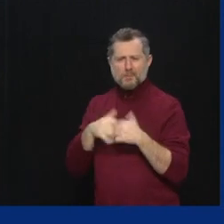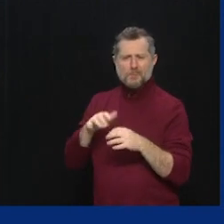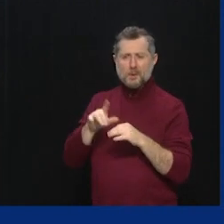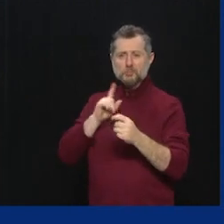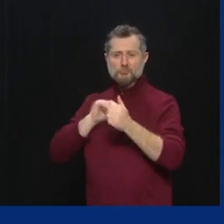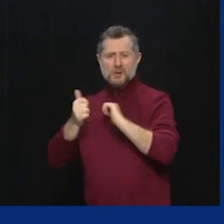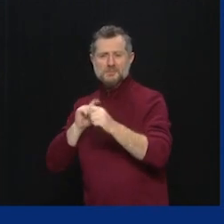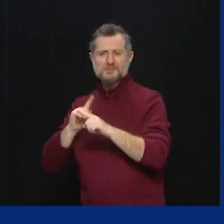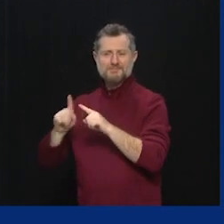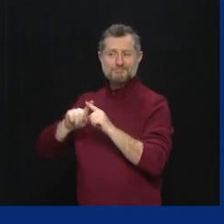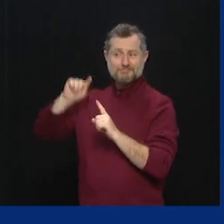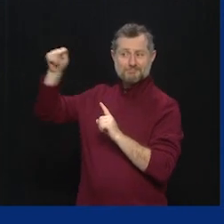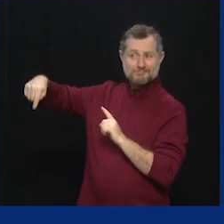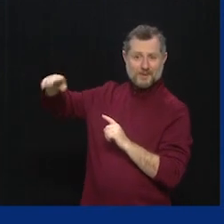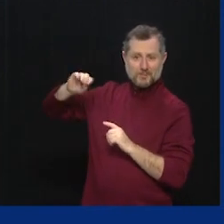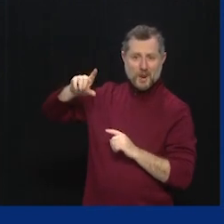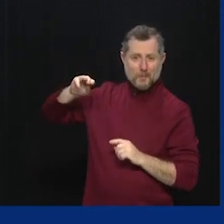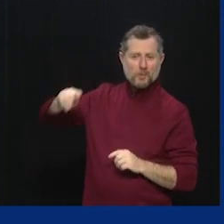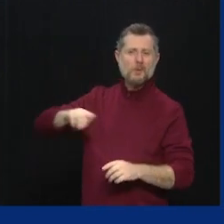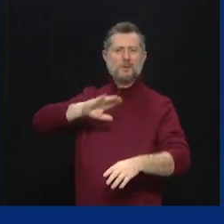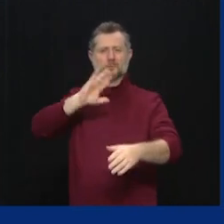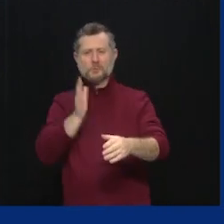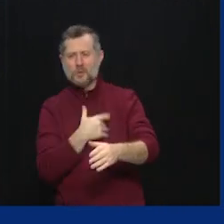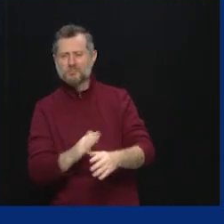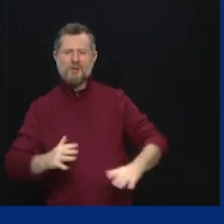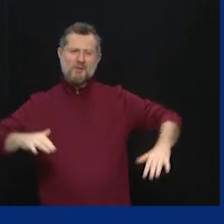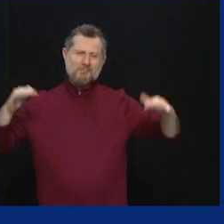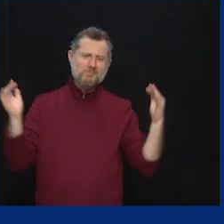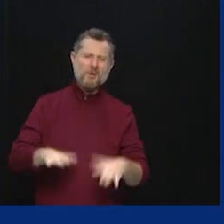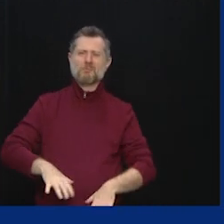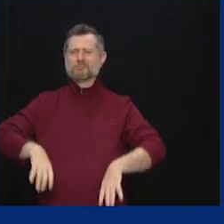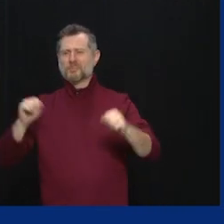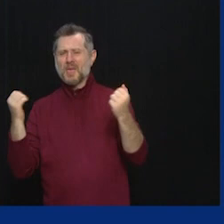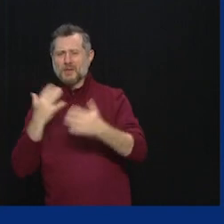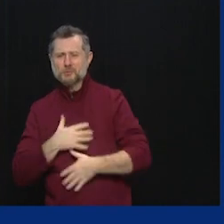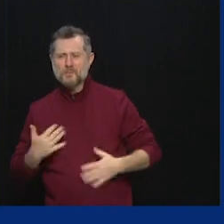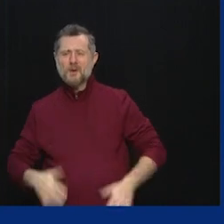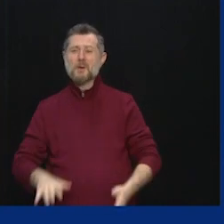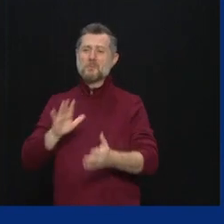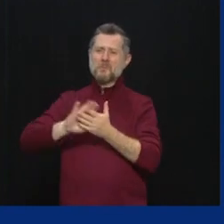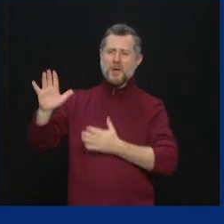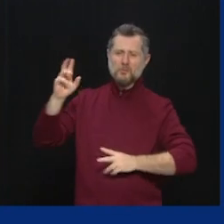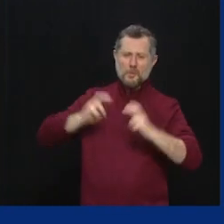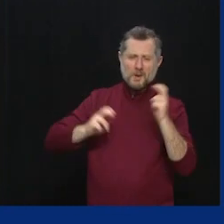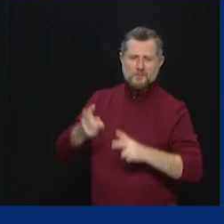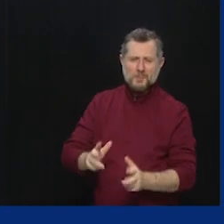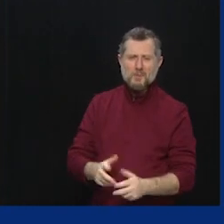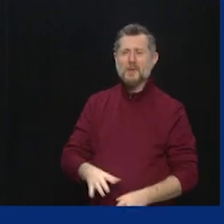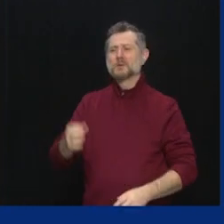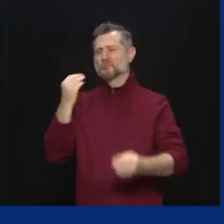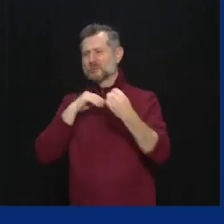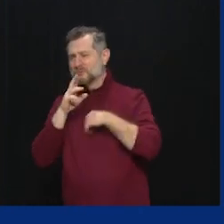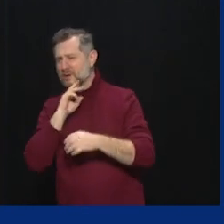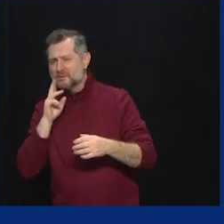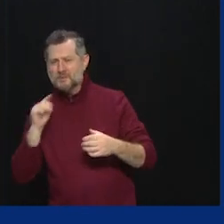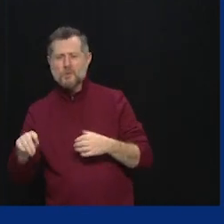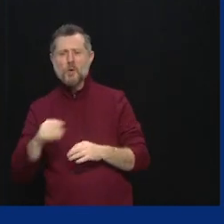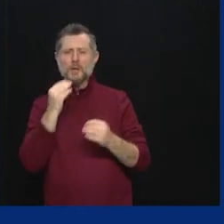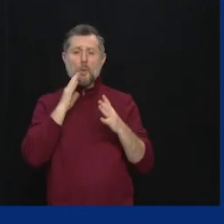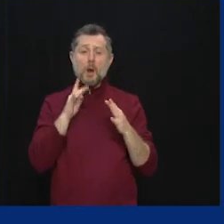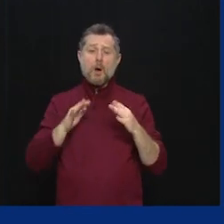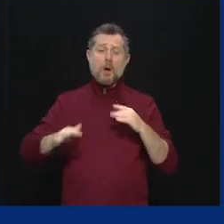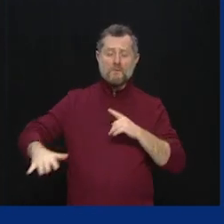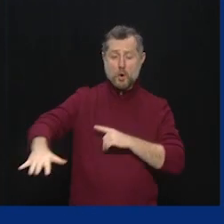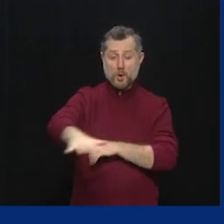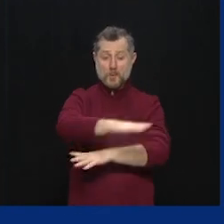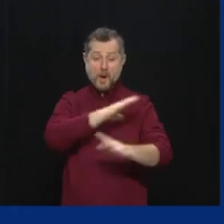Park and where the music and the entertainment that's going to go on here, the college basketball games, the eateries, the food, the environment. As you're coming